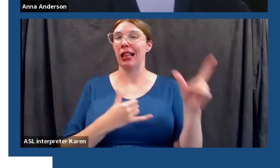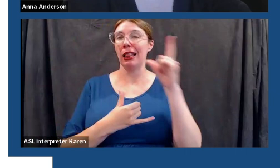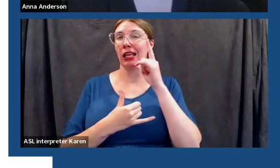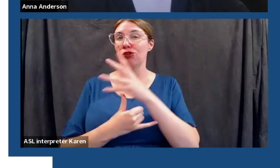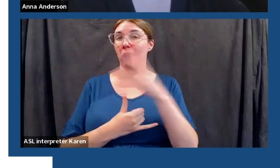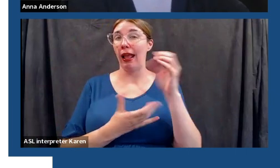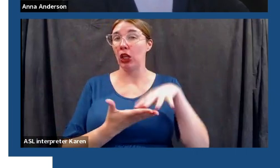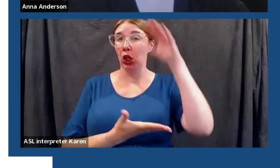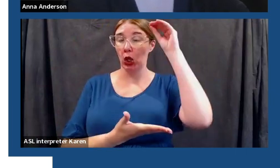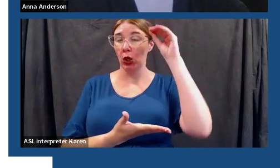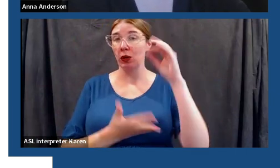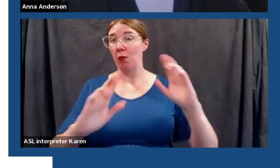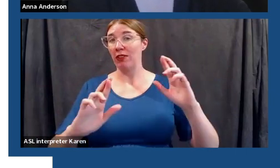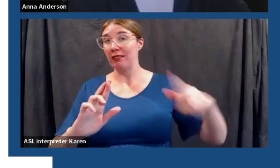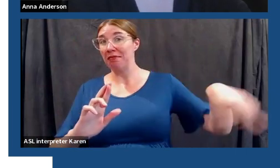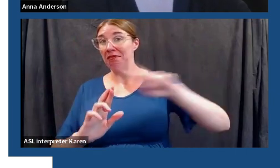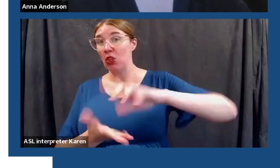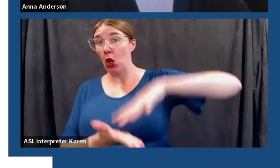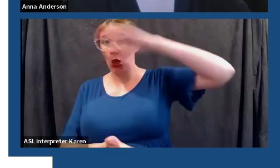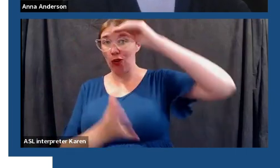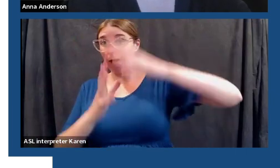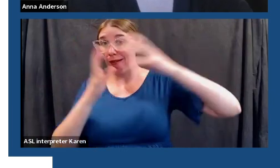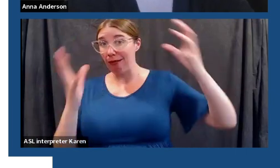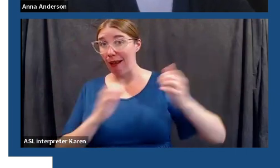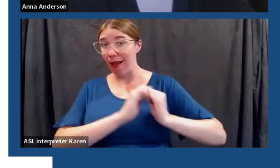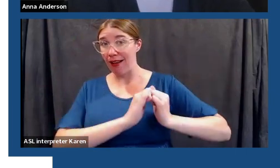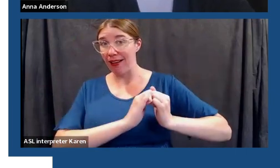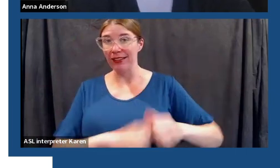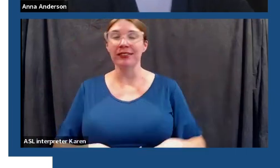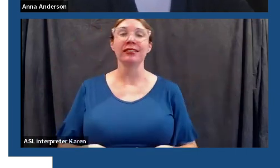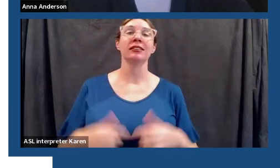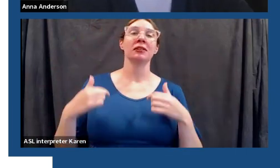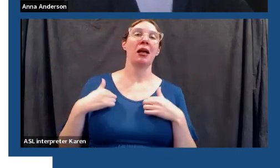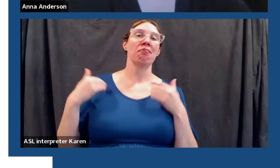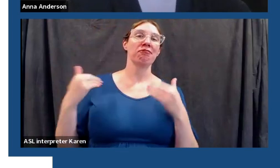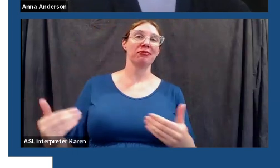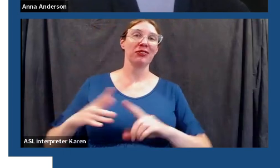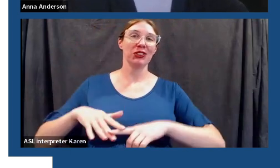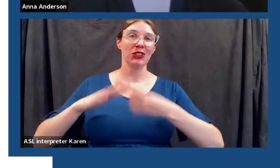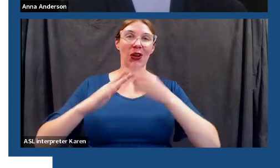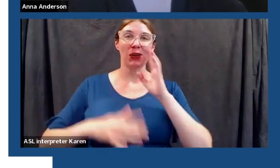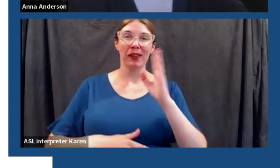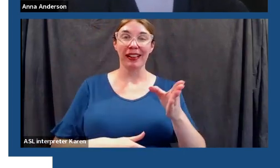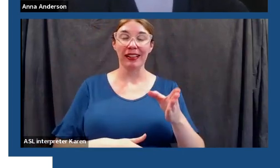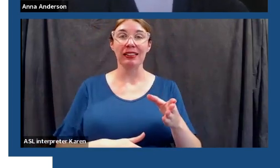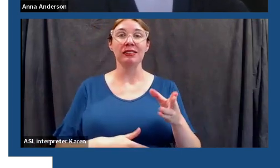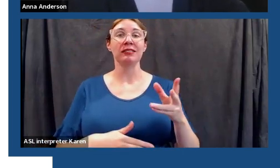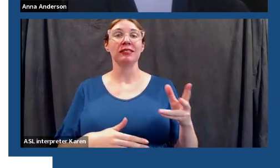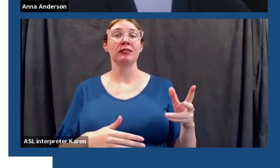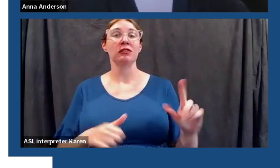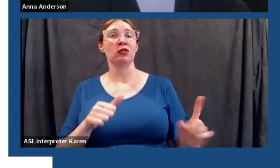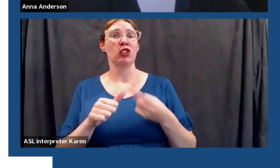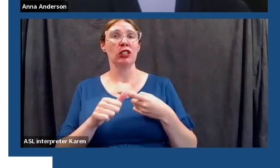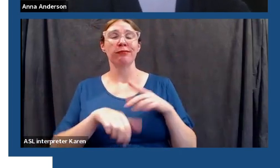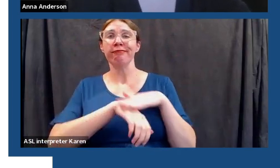together. And so I'm going to start off and just tell everybody a little bit about what